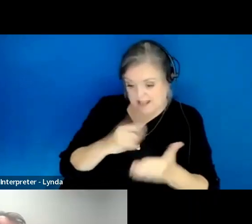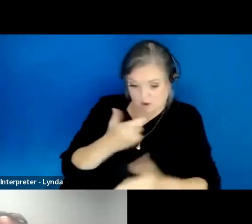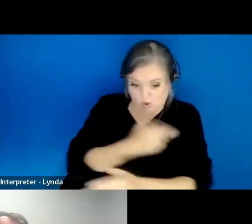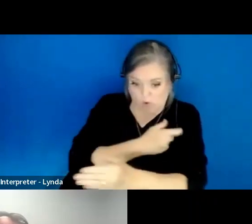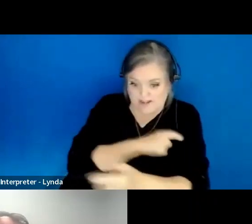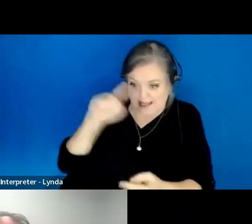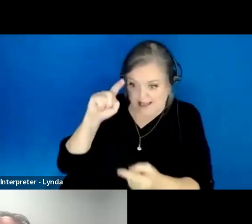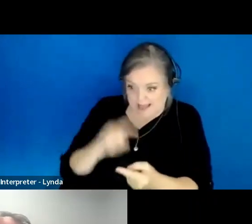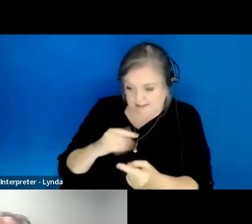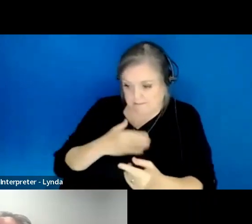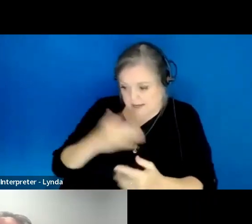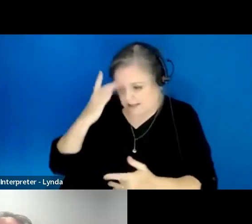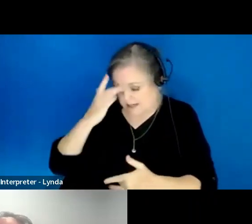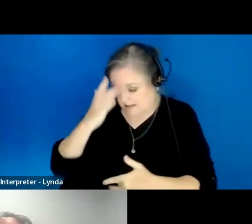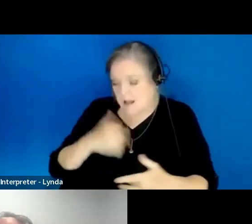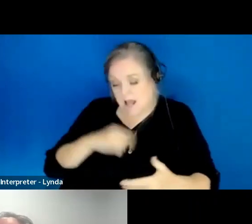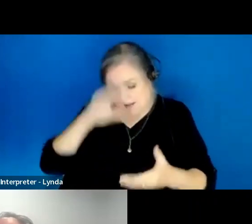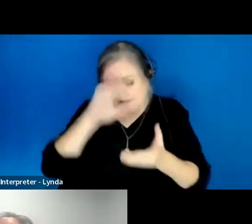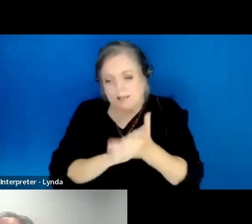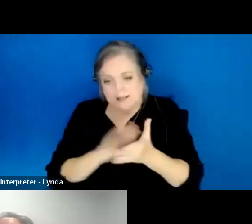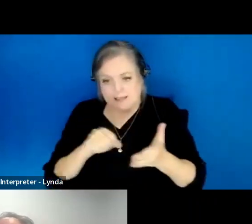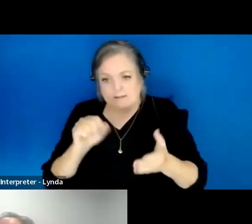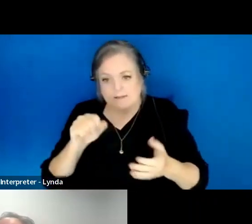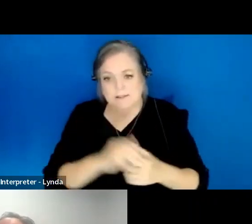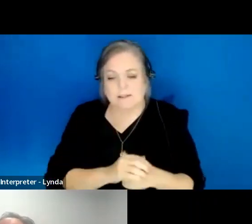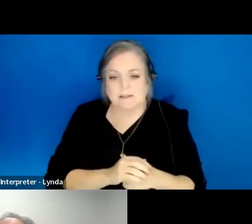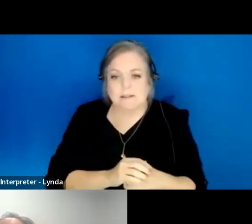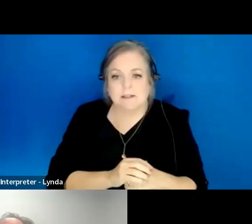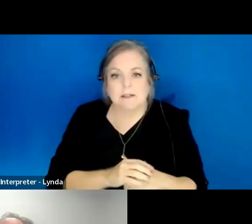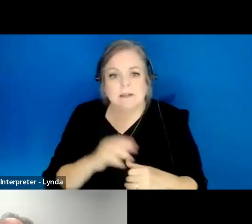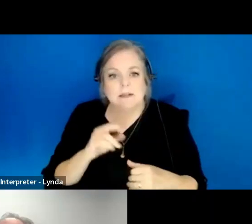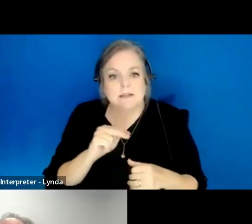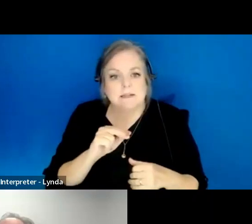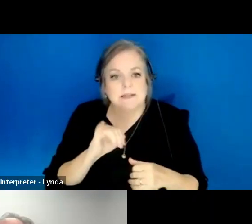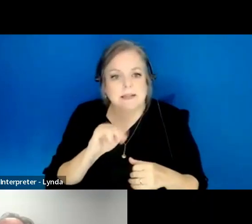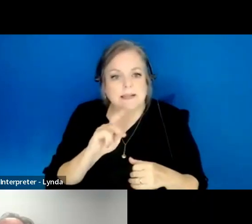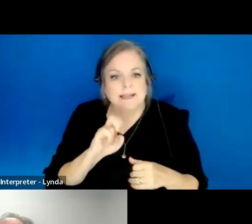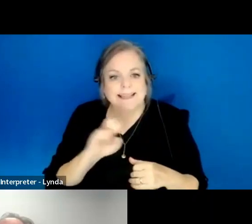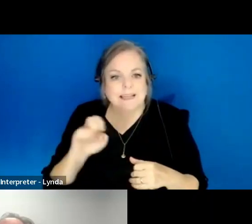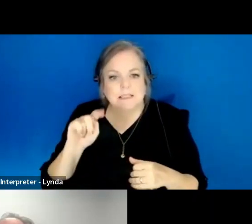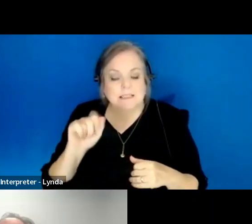them. Mm-hmm. Okay. Interesting. Nikita, any great